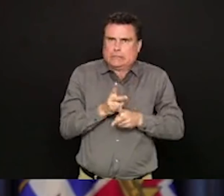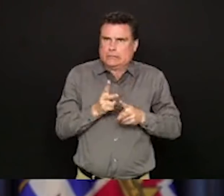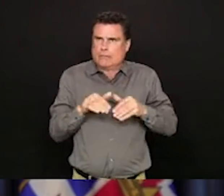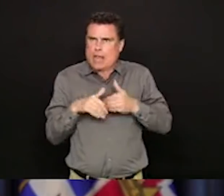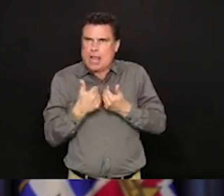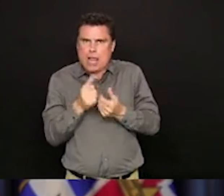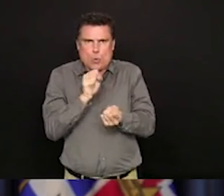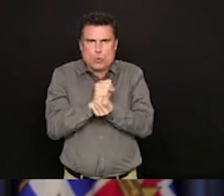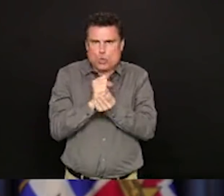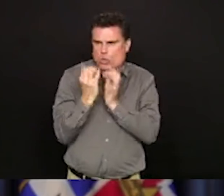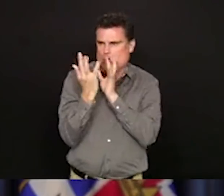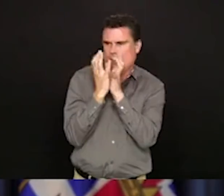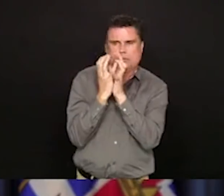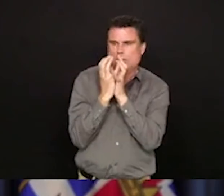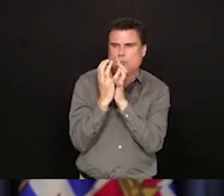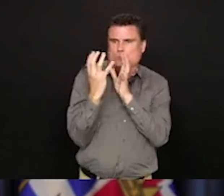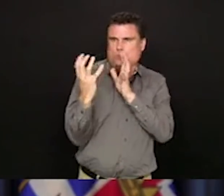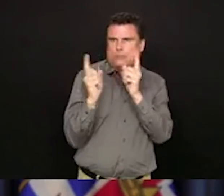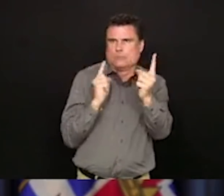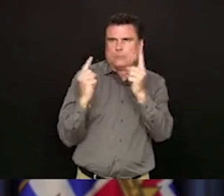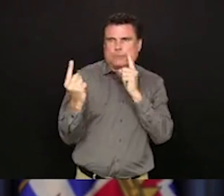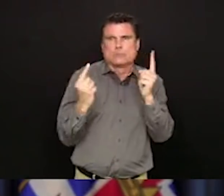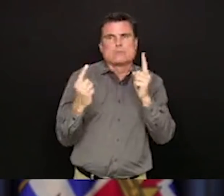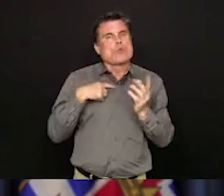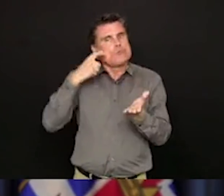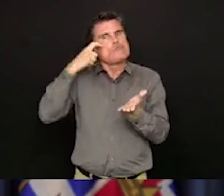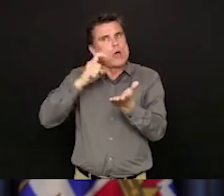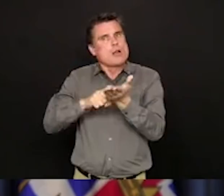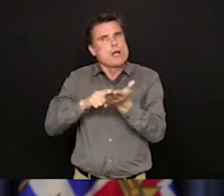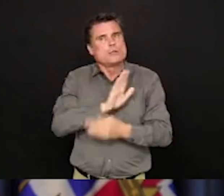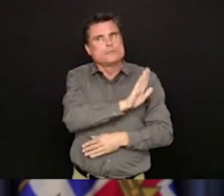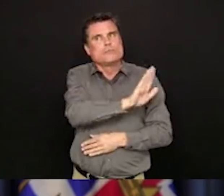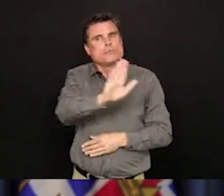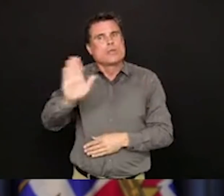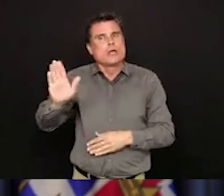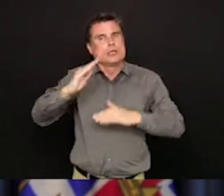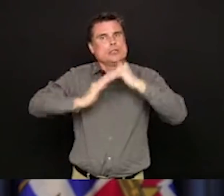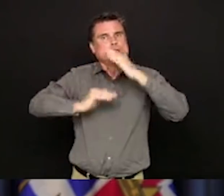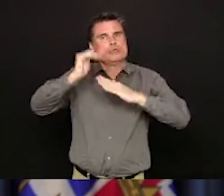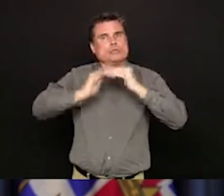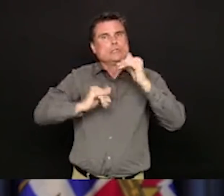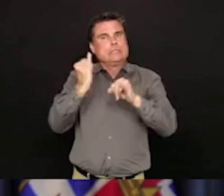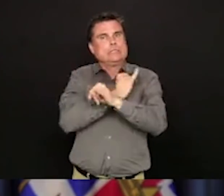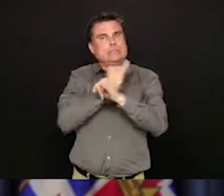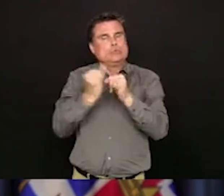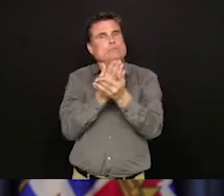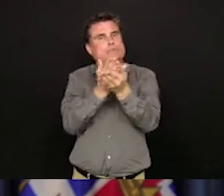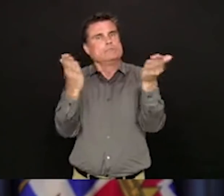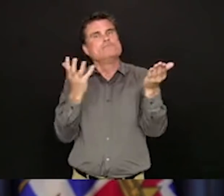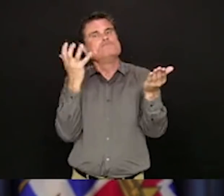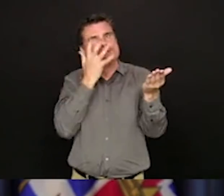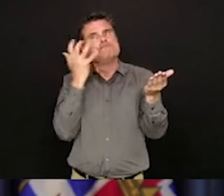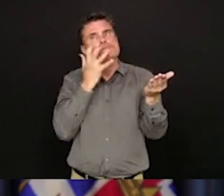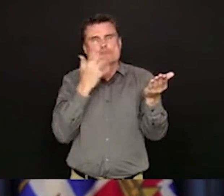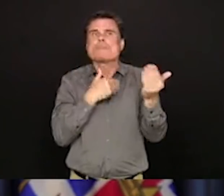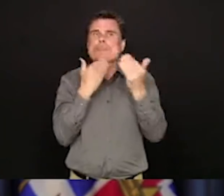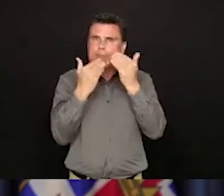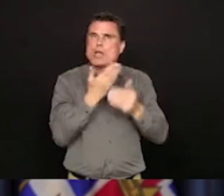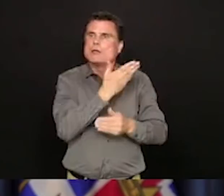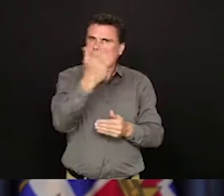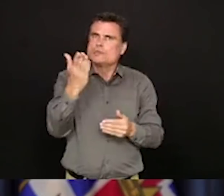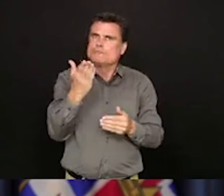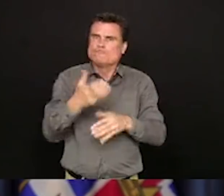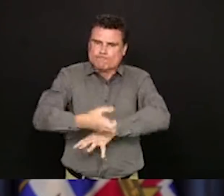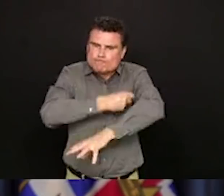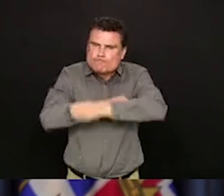BC society and to our communities in every part of BC. Also wanted to offer